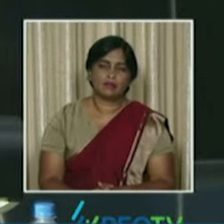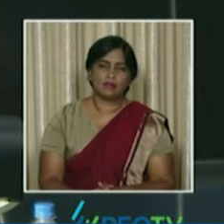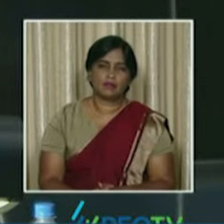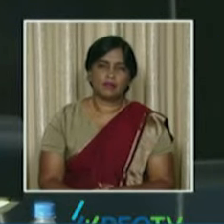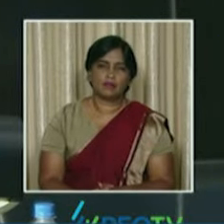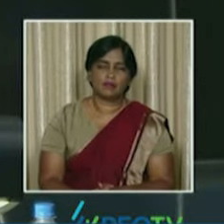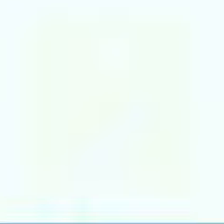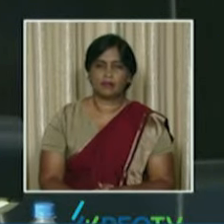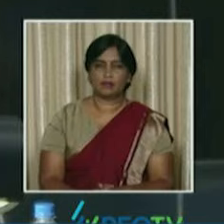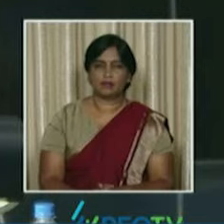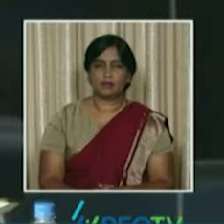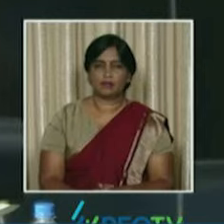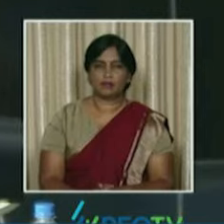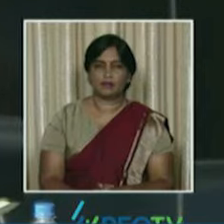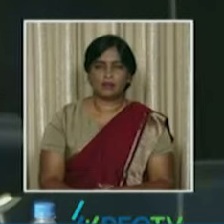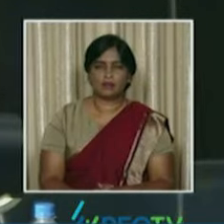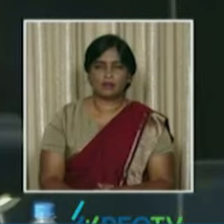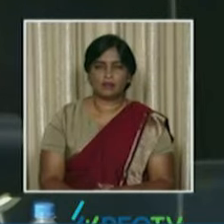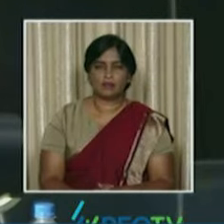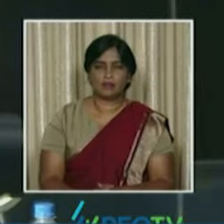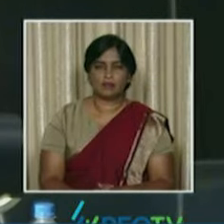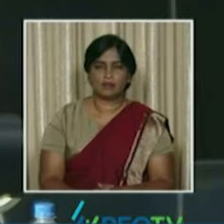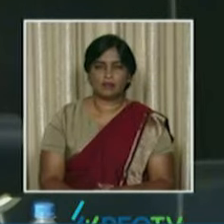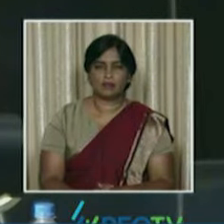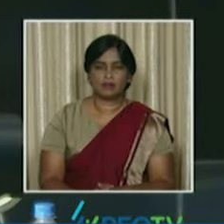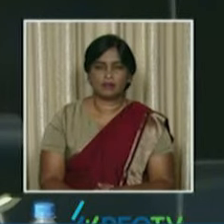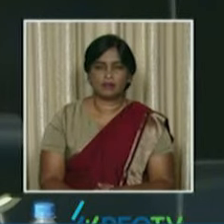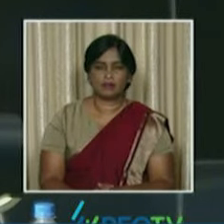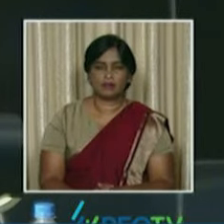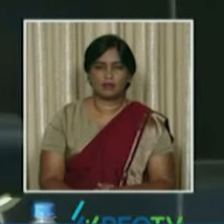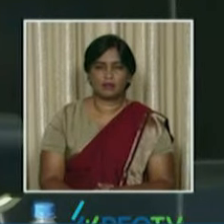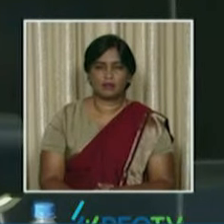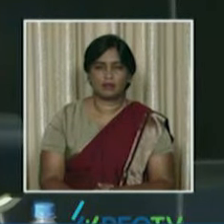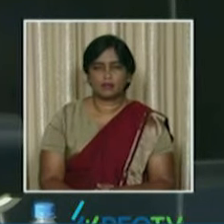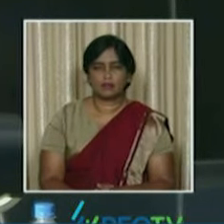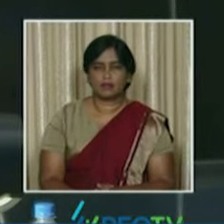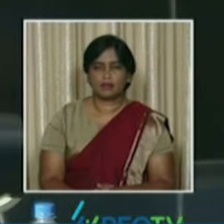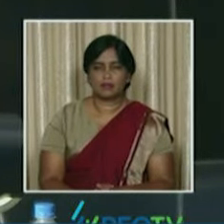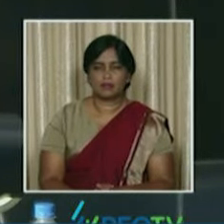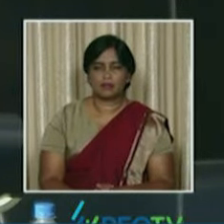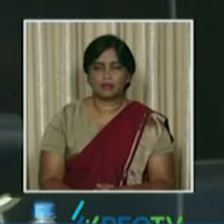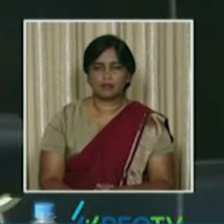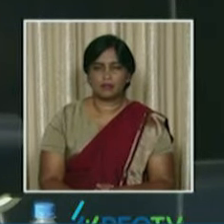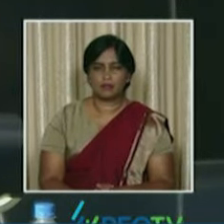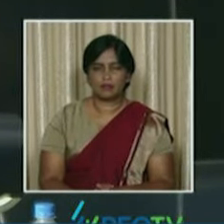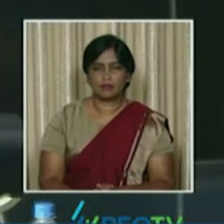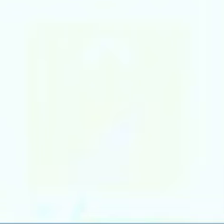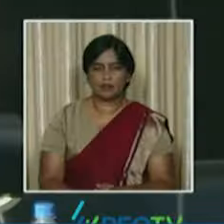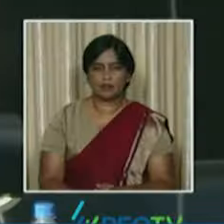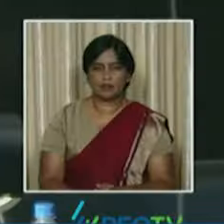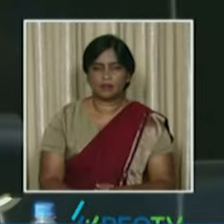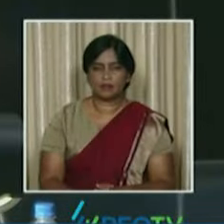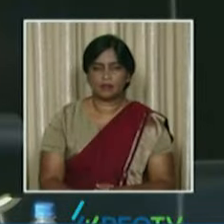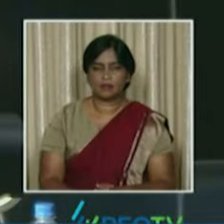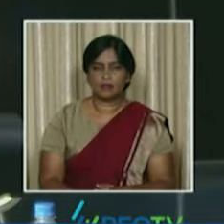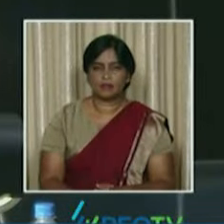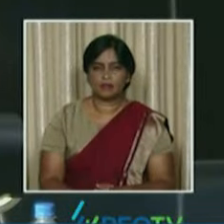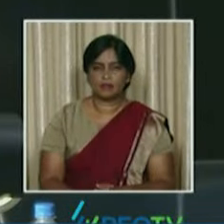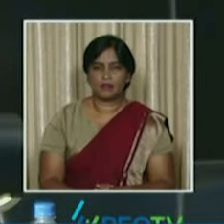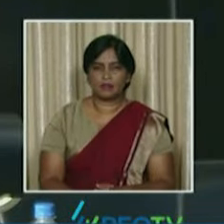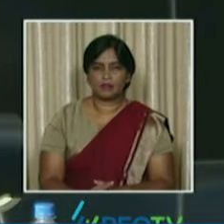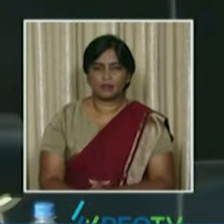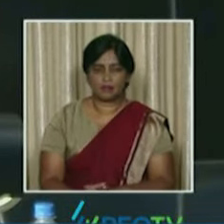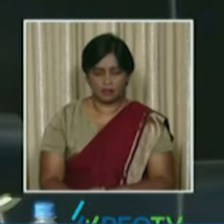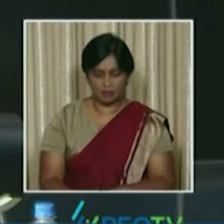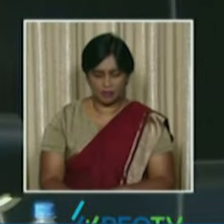safe harbor provision and therefore they are now criminally liable that statement is still valid that means there